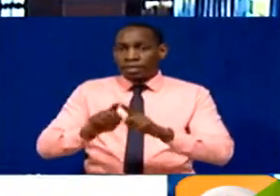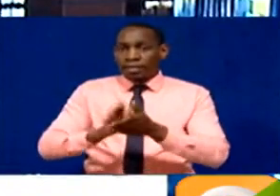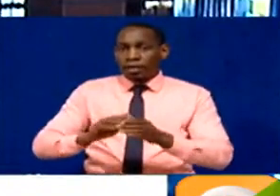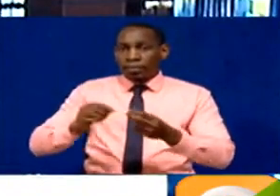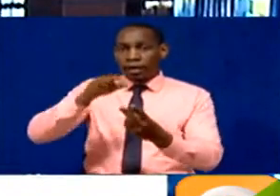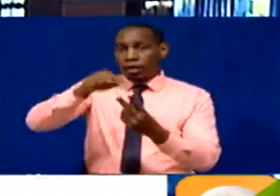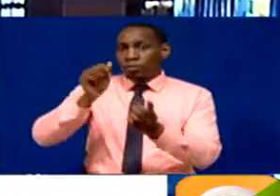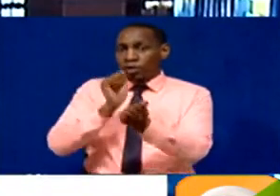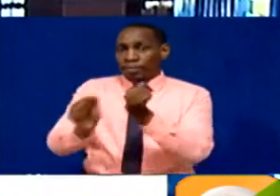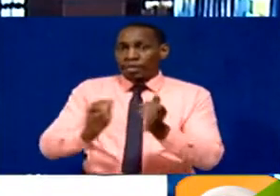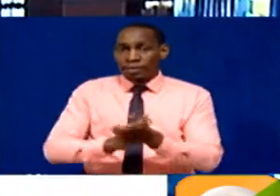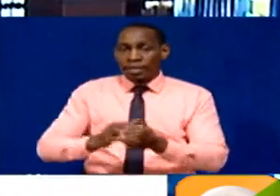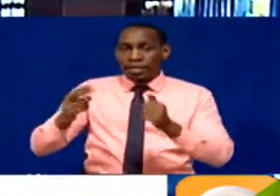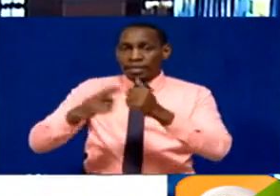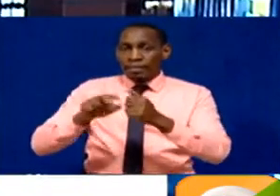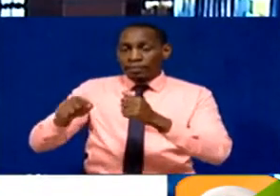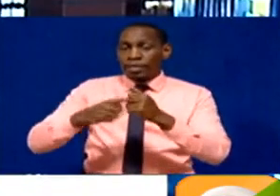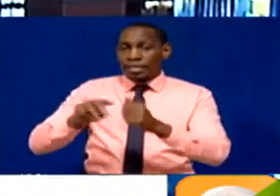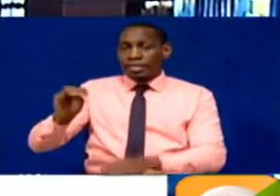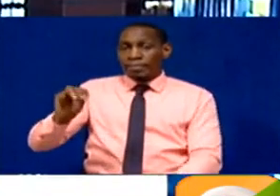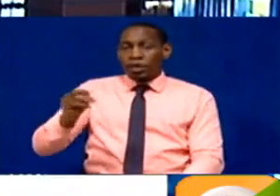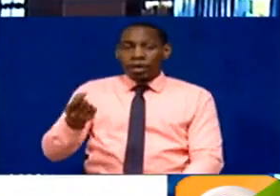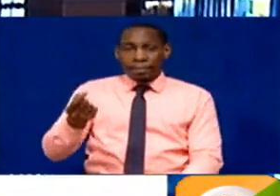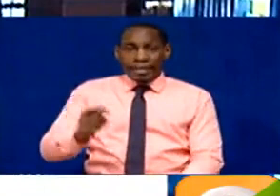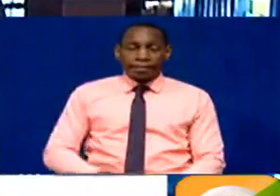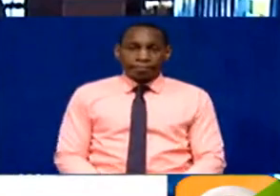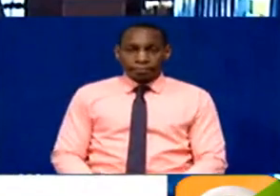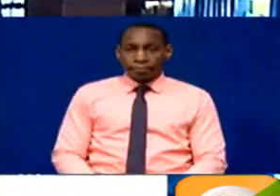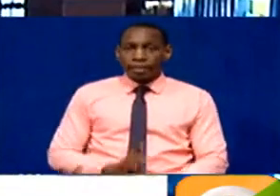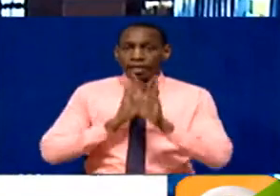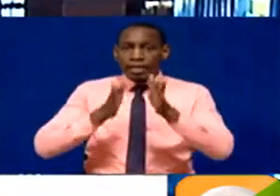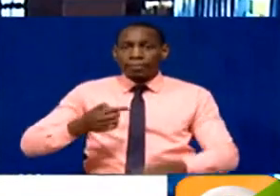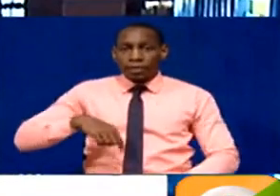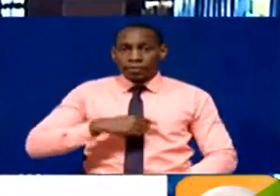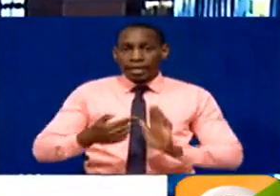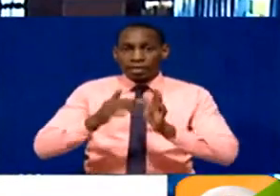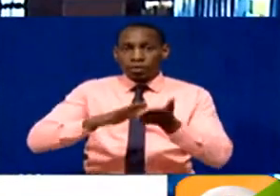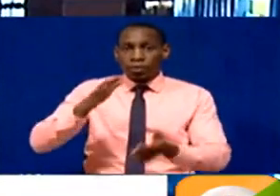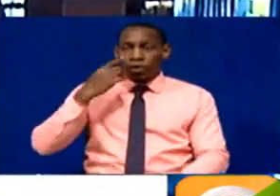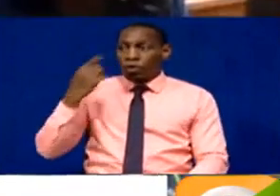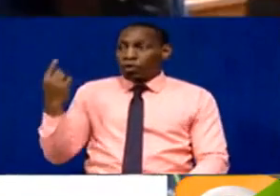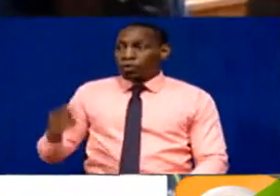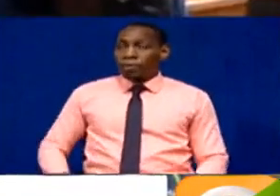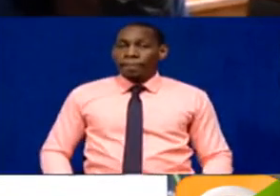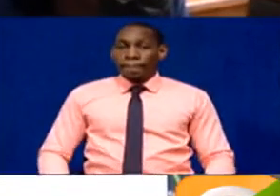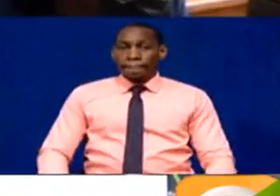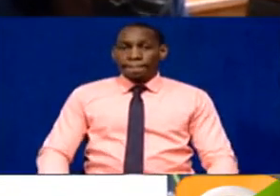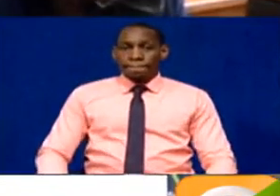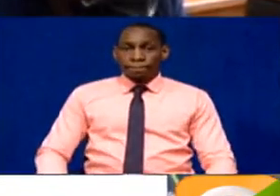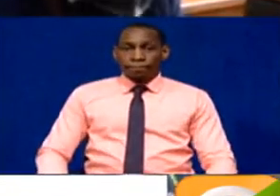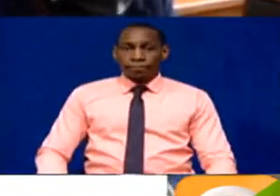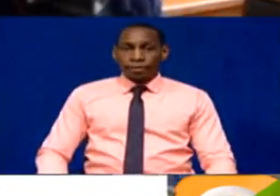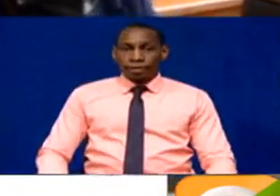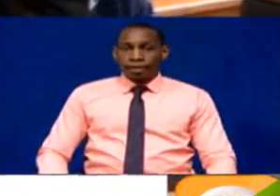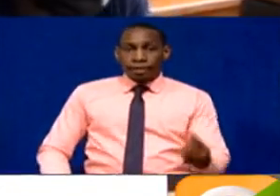an alternative fine of 7.6 million Kenya shillings. Laura Otieno tells us more. With the accused person's